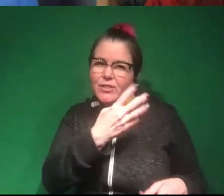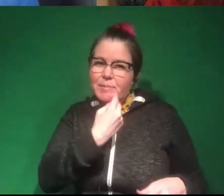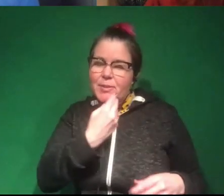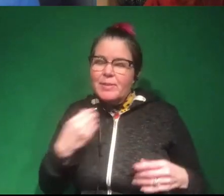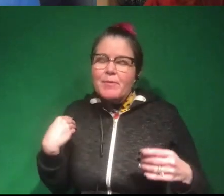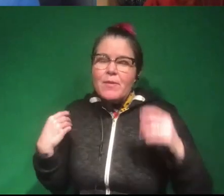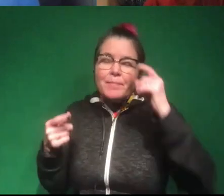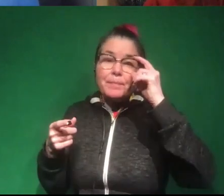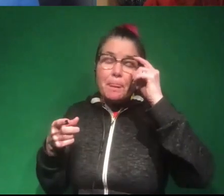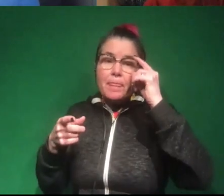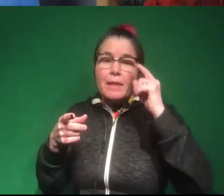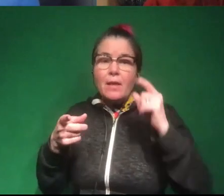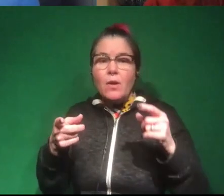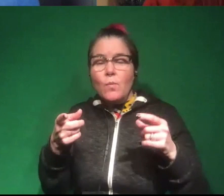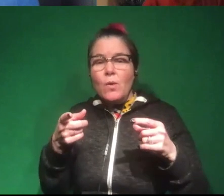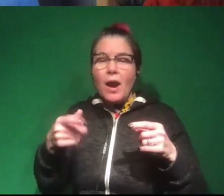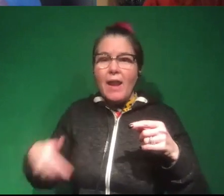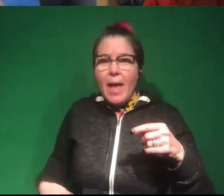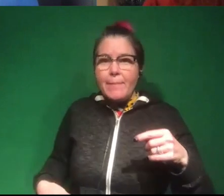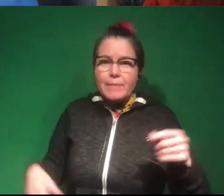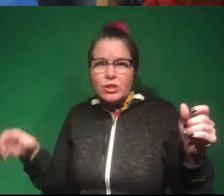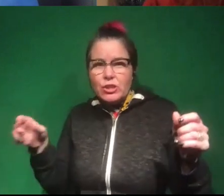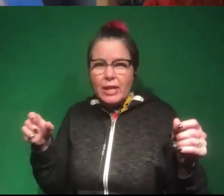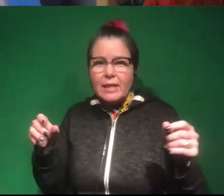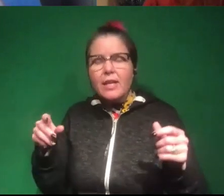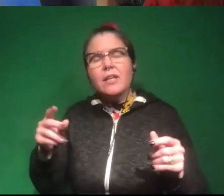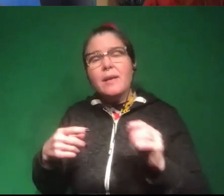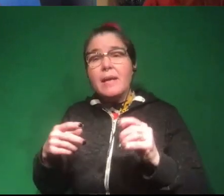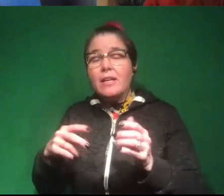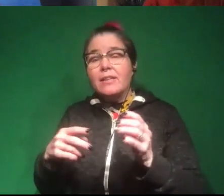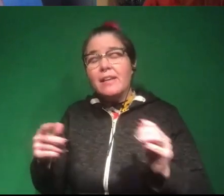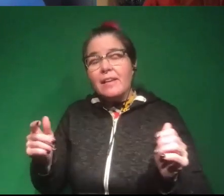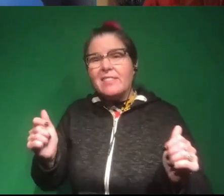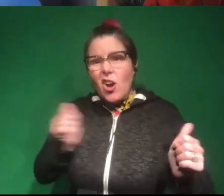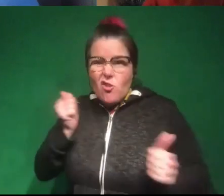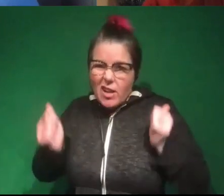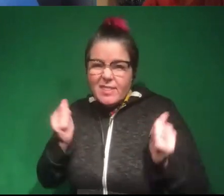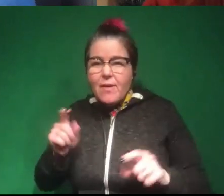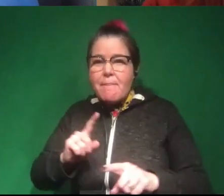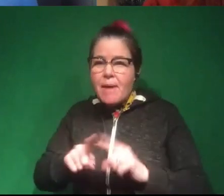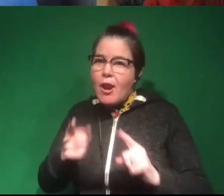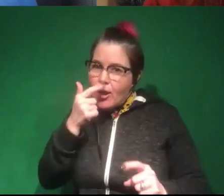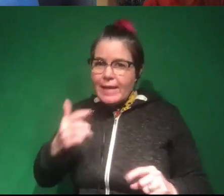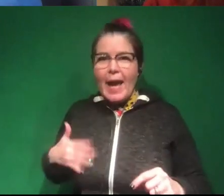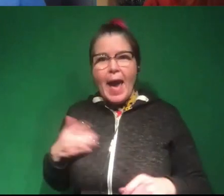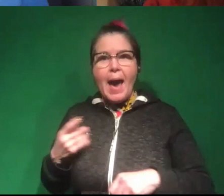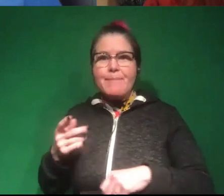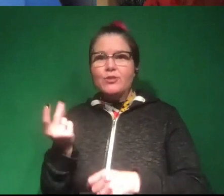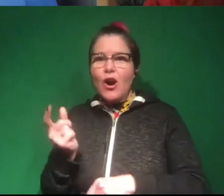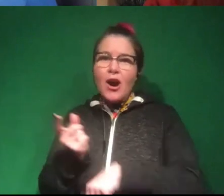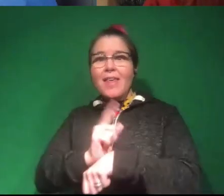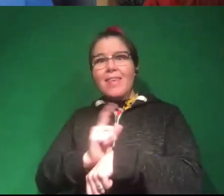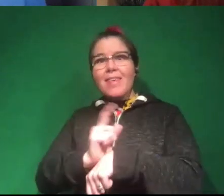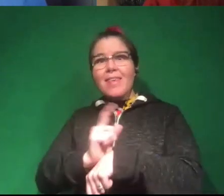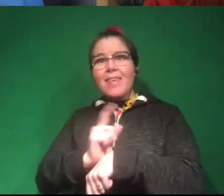where they'll do that abdomen shaking behavior. It's a sign of aggression, but to me, it looks like a happy dog that wants to see me.